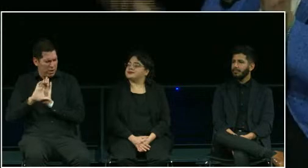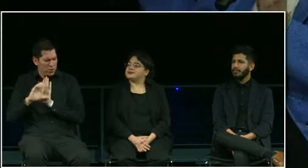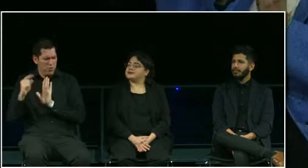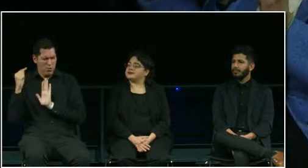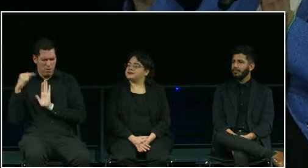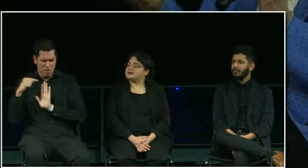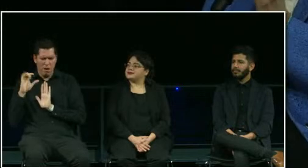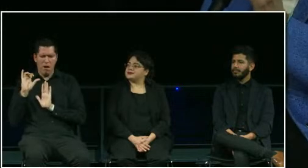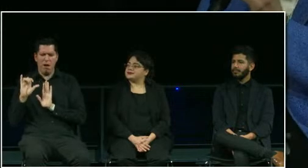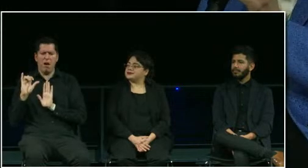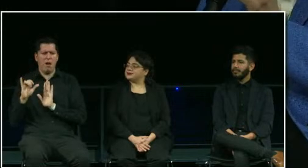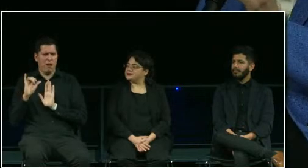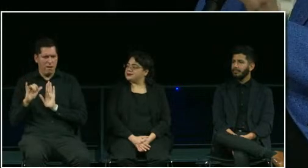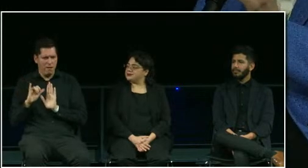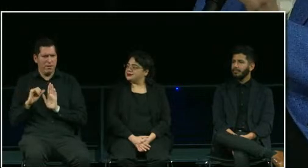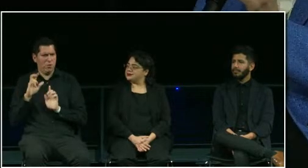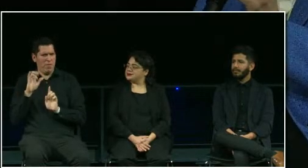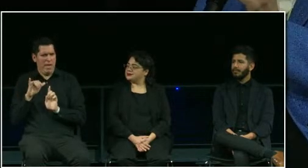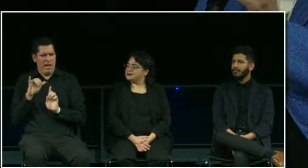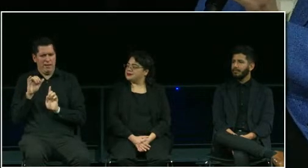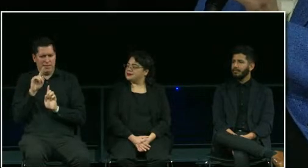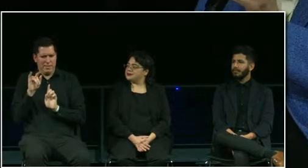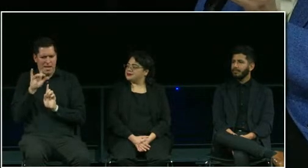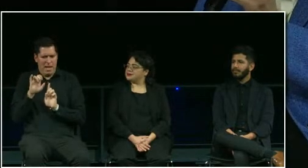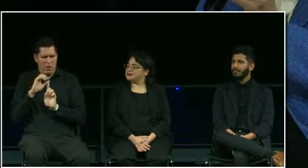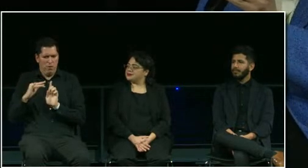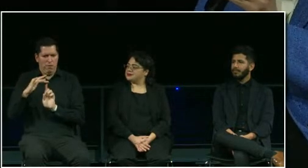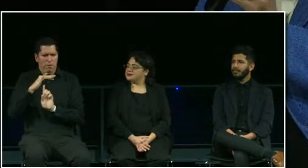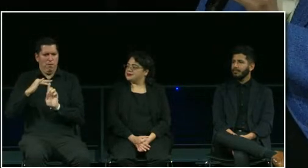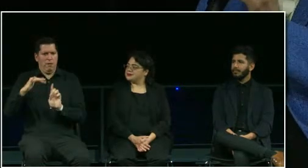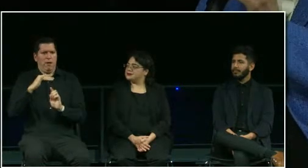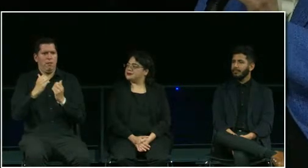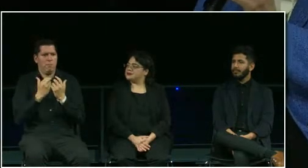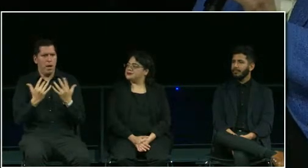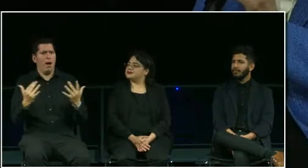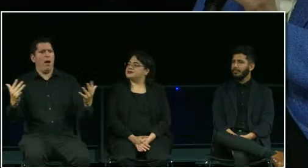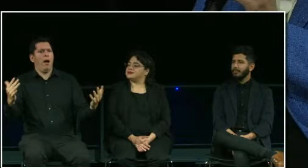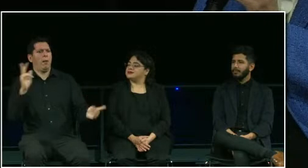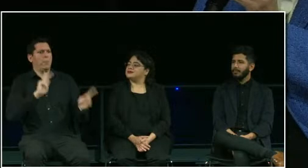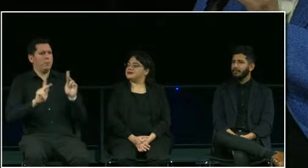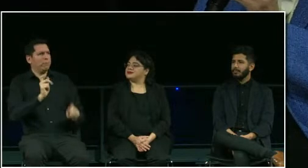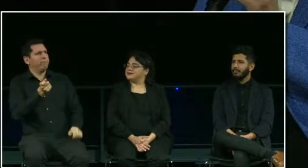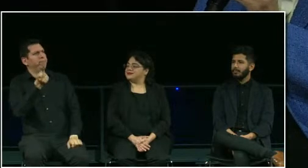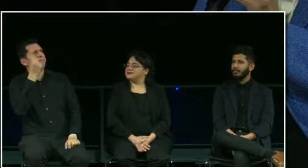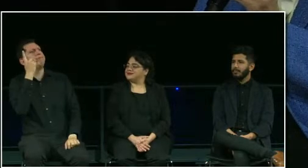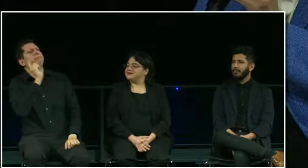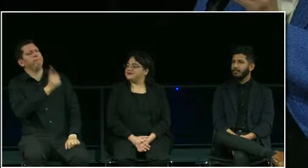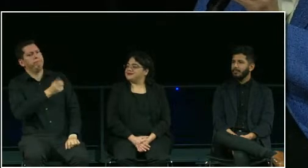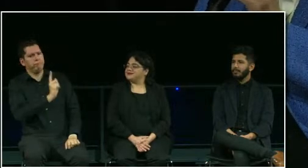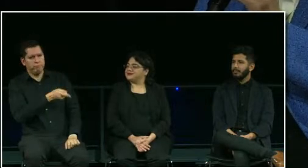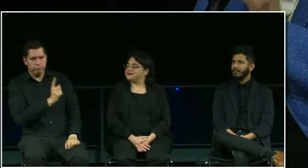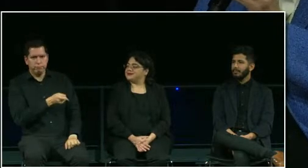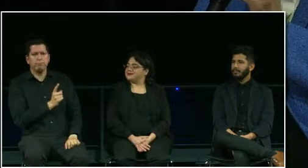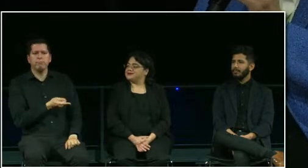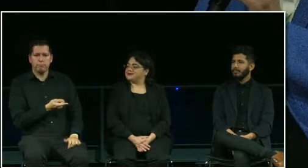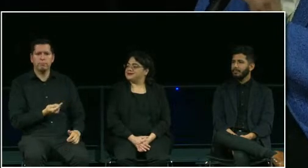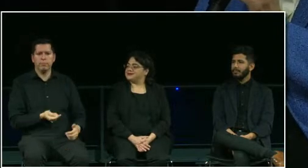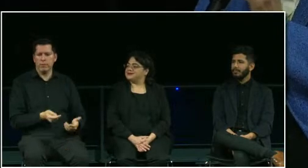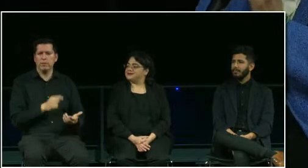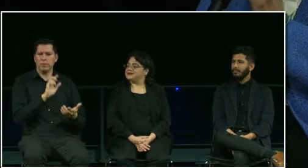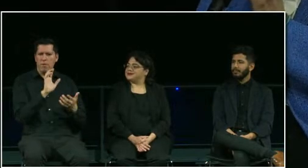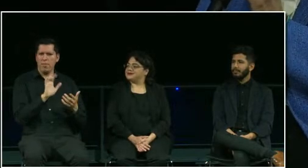how the stylization came from that, it just made it easier. Everybody got it. And so in kind of giving